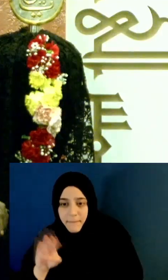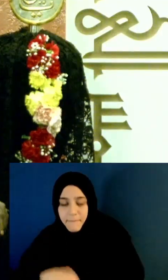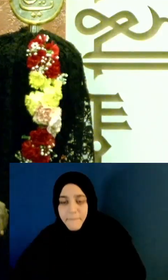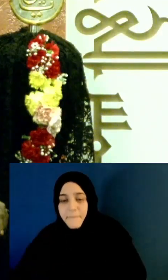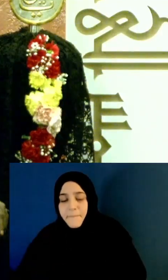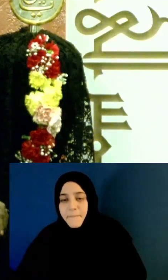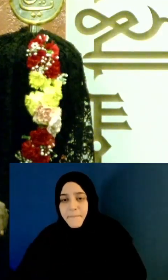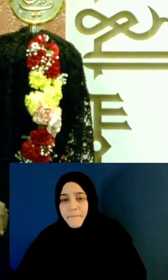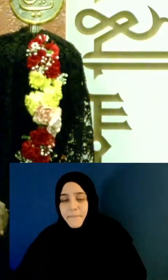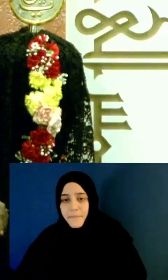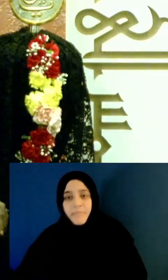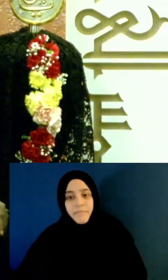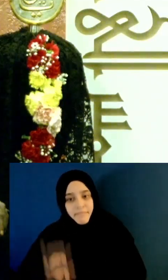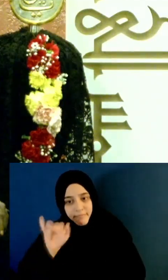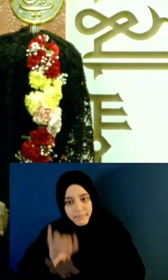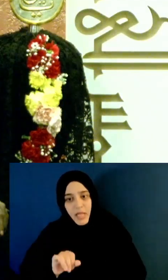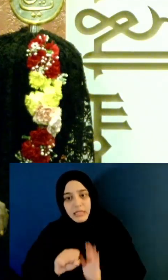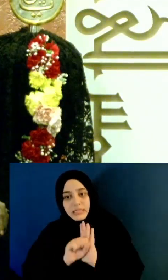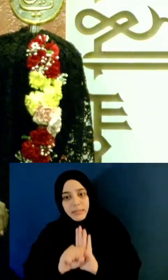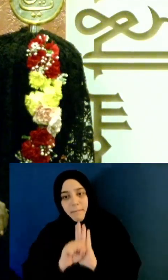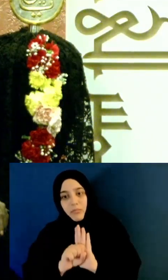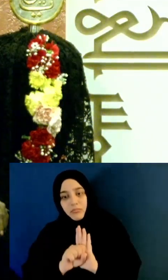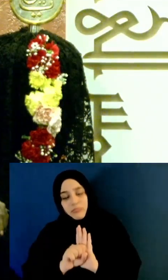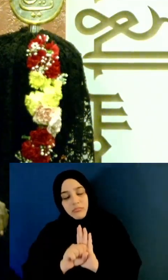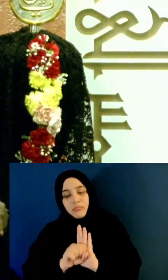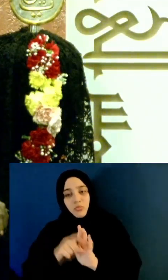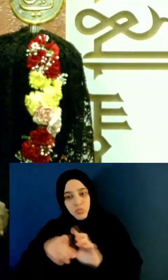It's a symbolic act of worship.